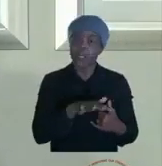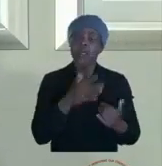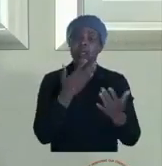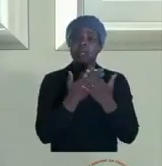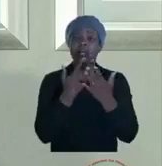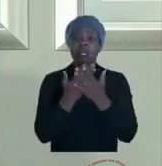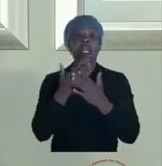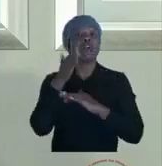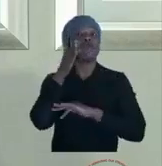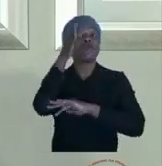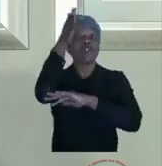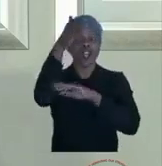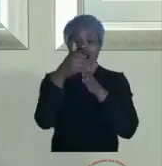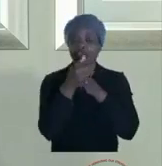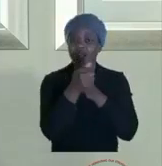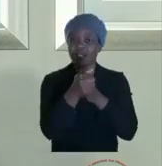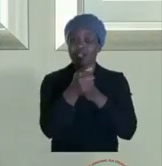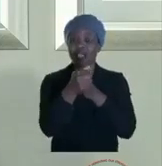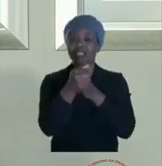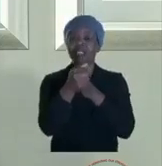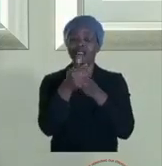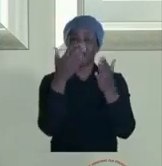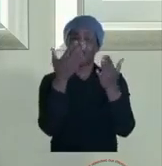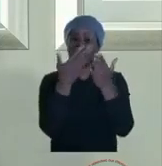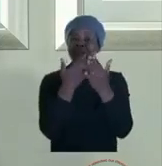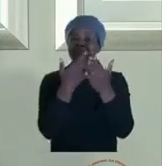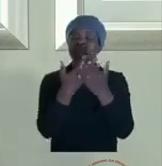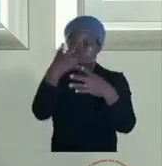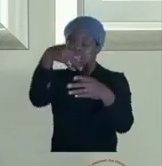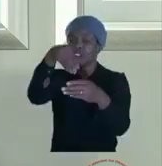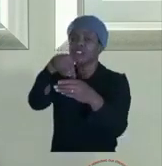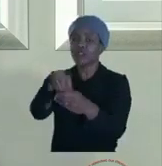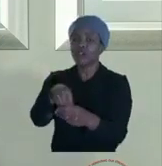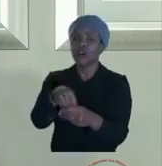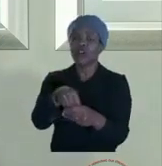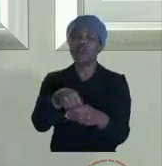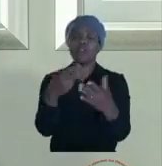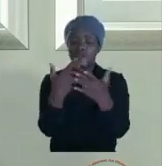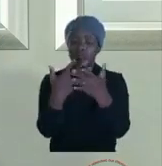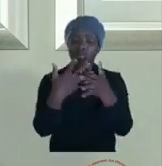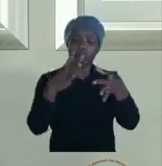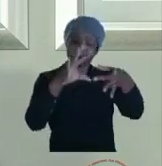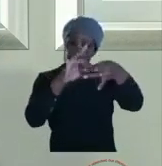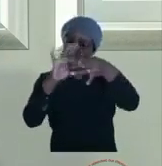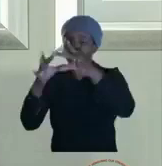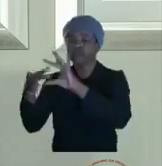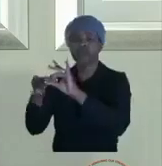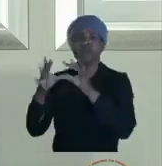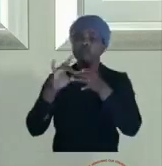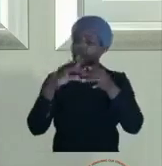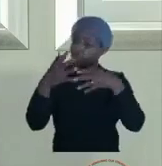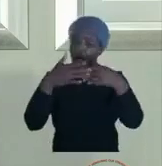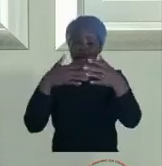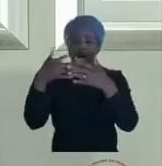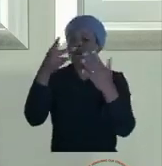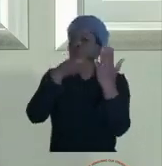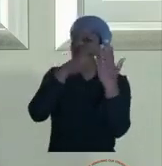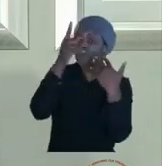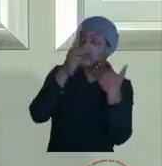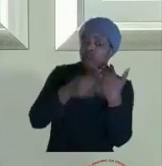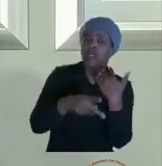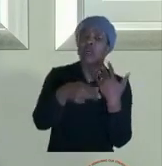future leaders become actively involved, engaged in a discourse aimed at improving